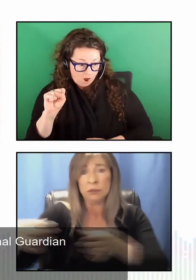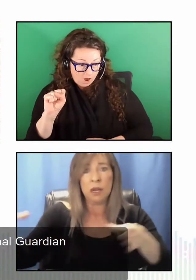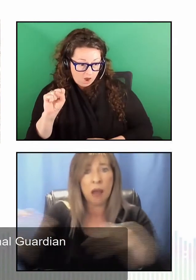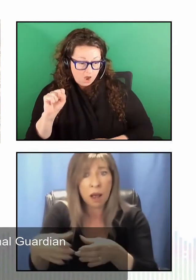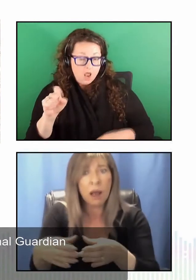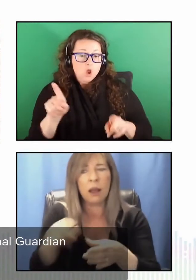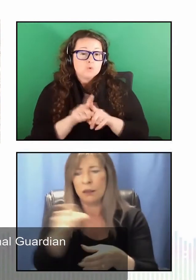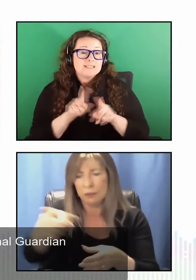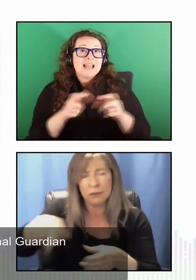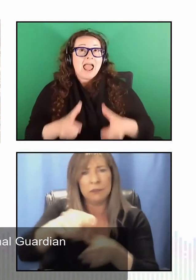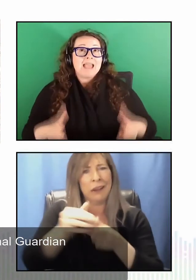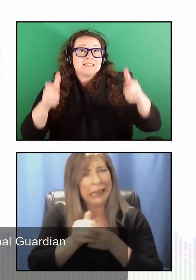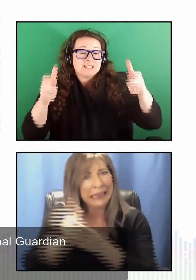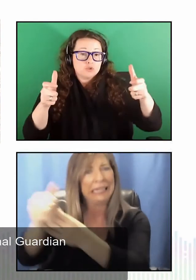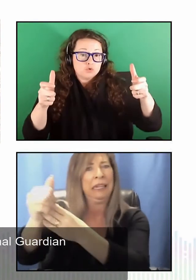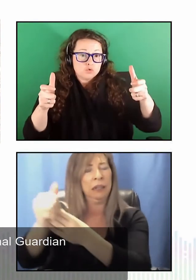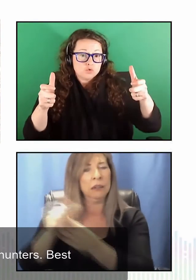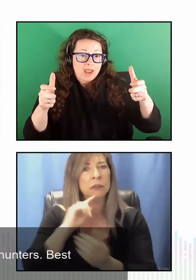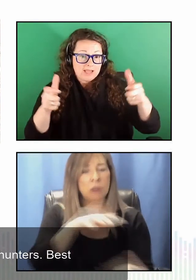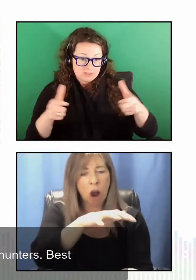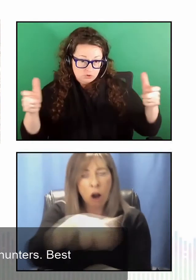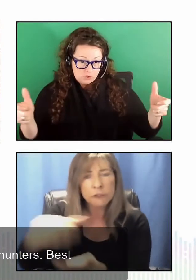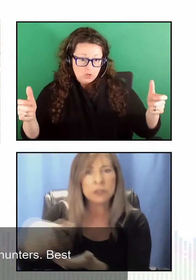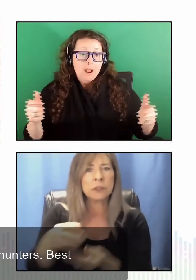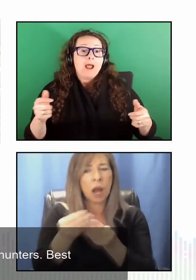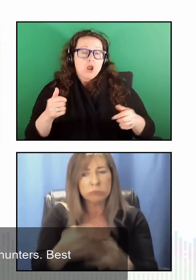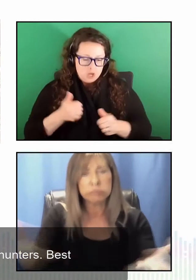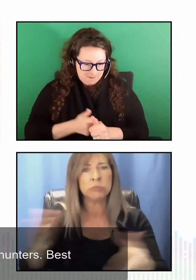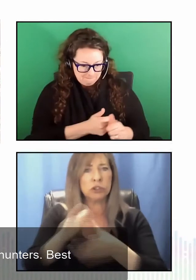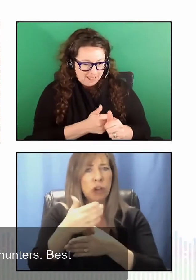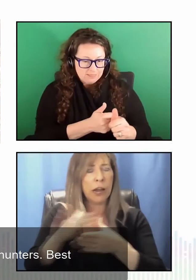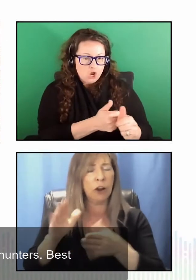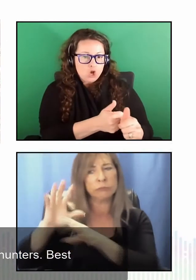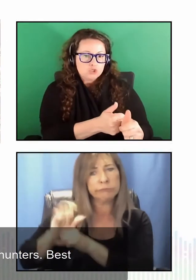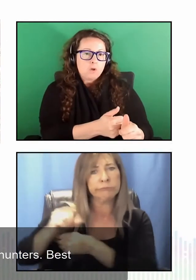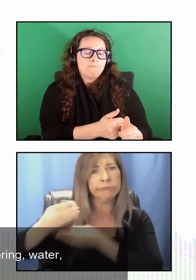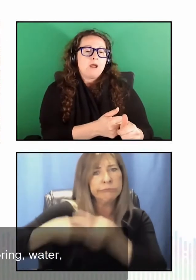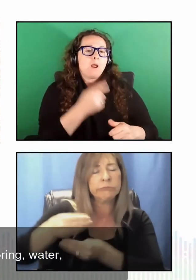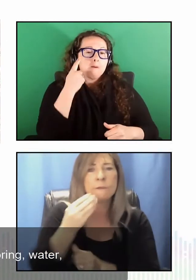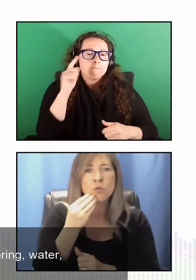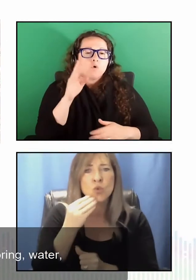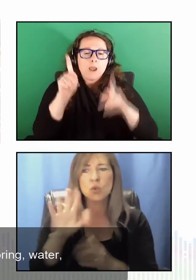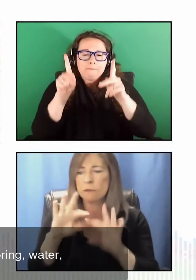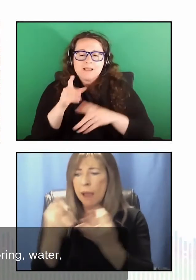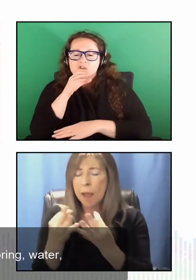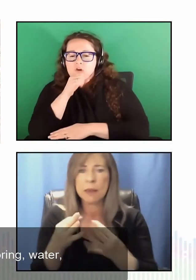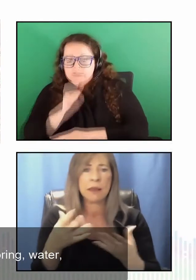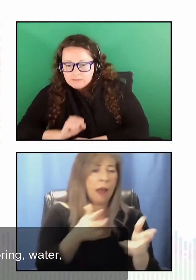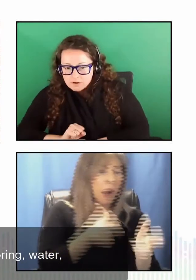leading the way, harvesting and traditional food sharing for elders and families and hunters, best nutrition for